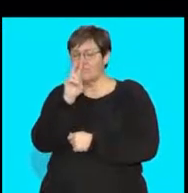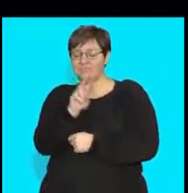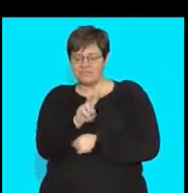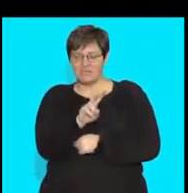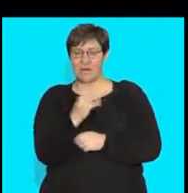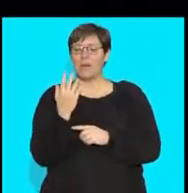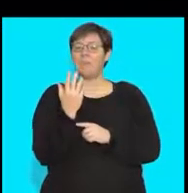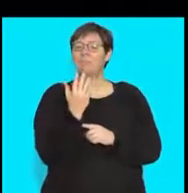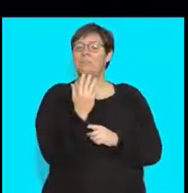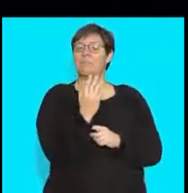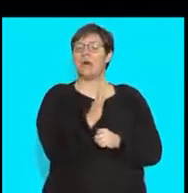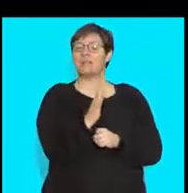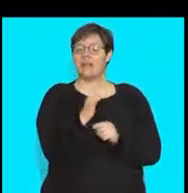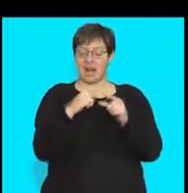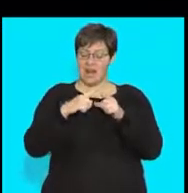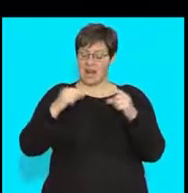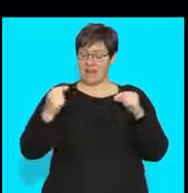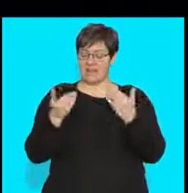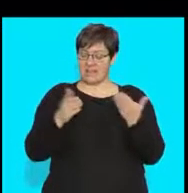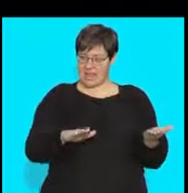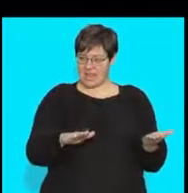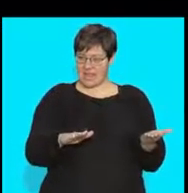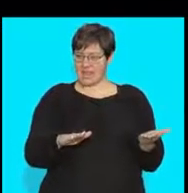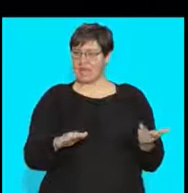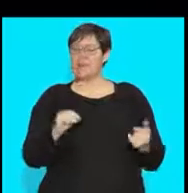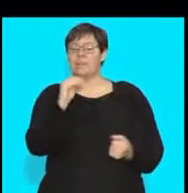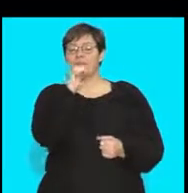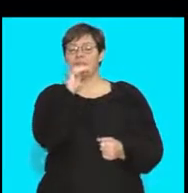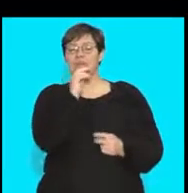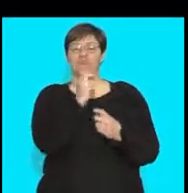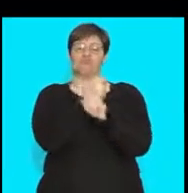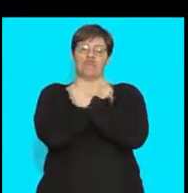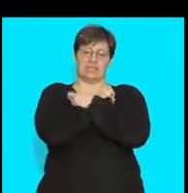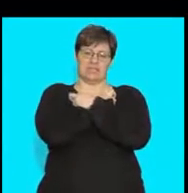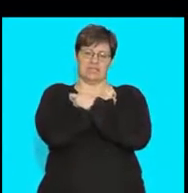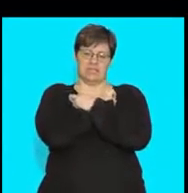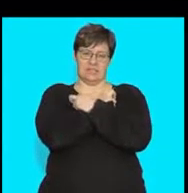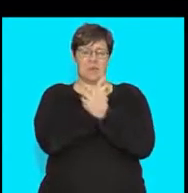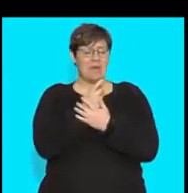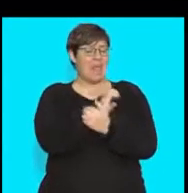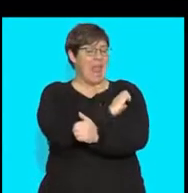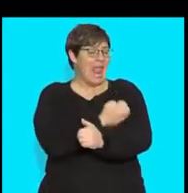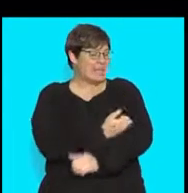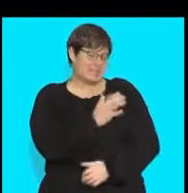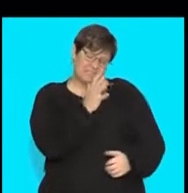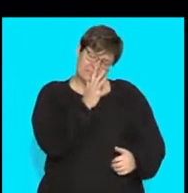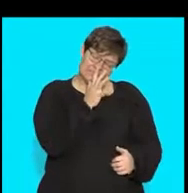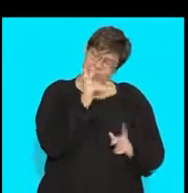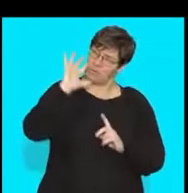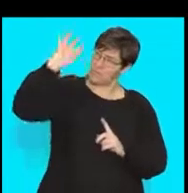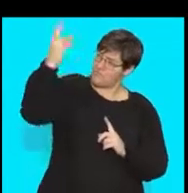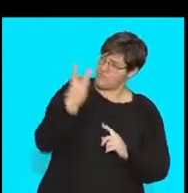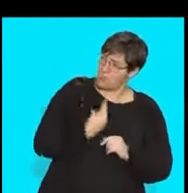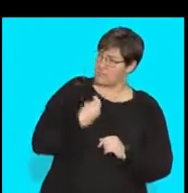here. The plant, when the leaf dies, basically it's going into rest. It takes a lot of energy to